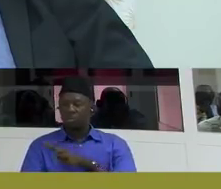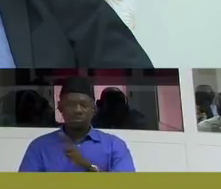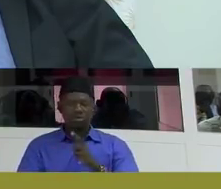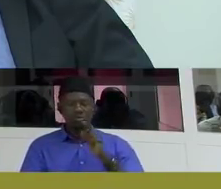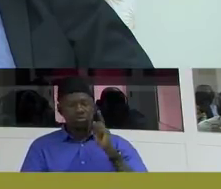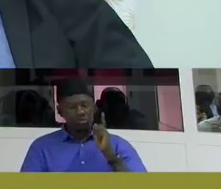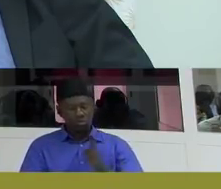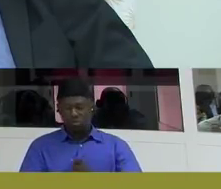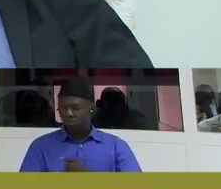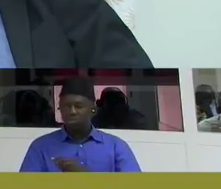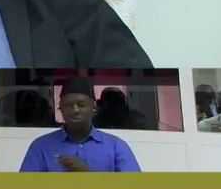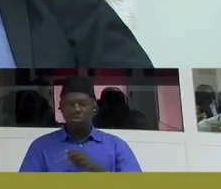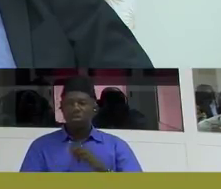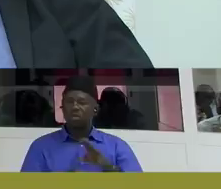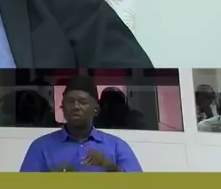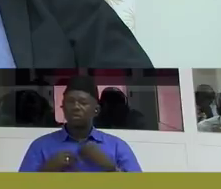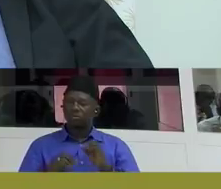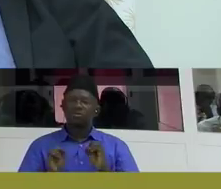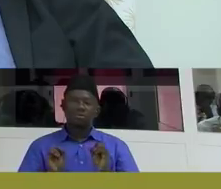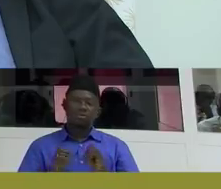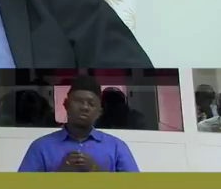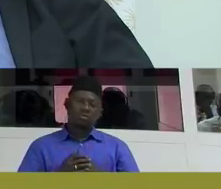And it's a different culture.